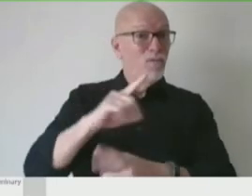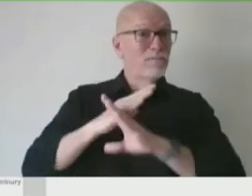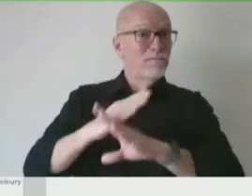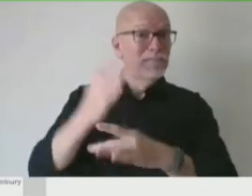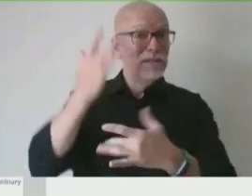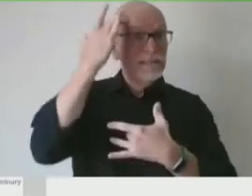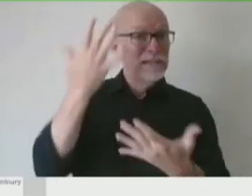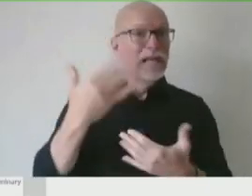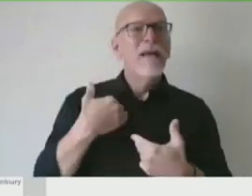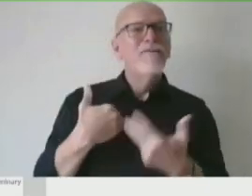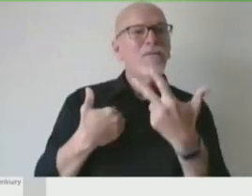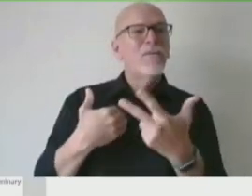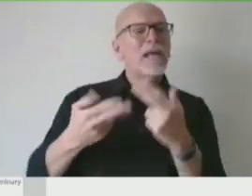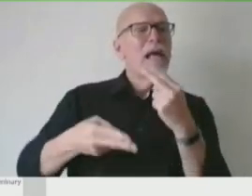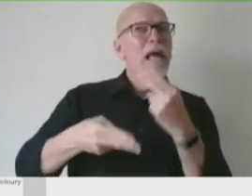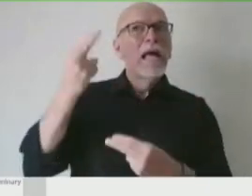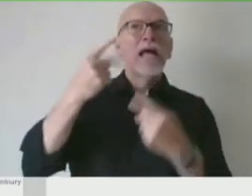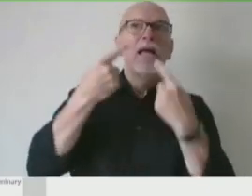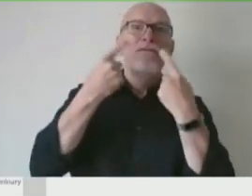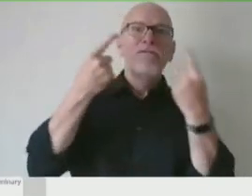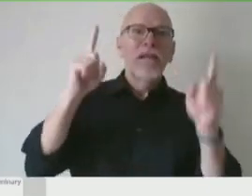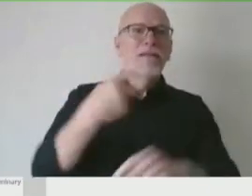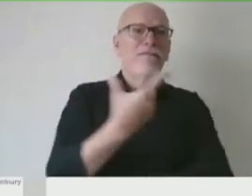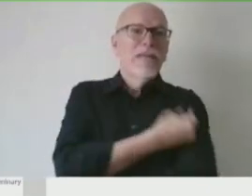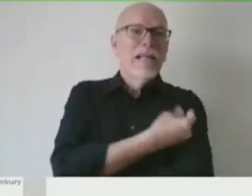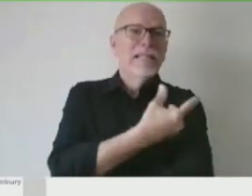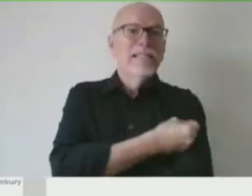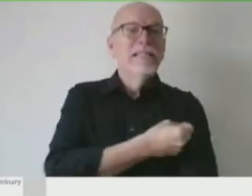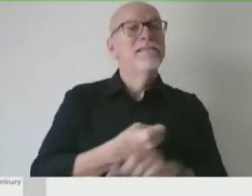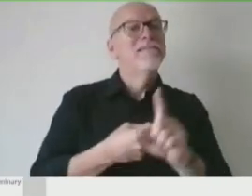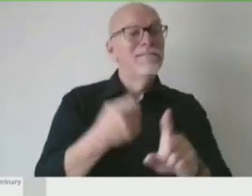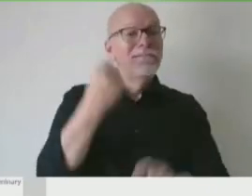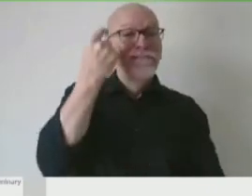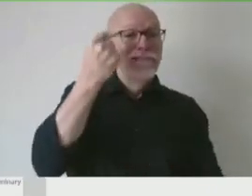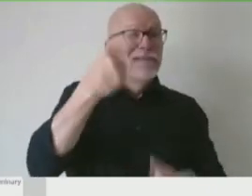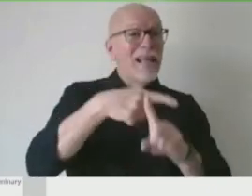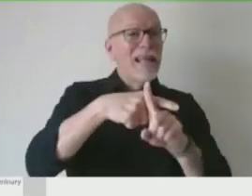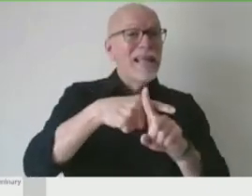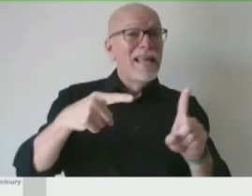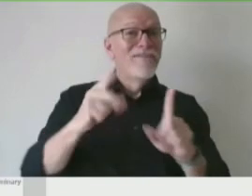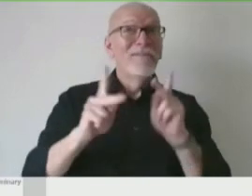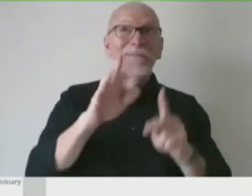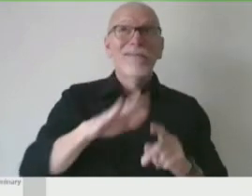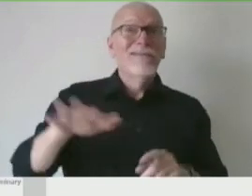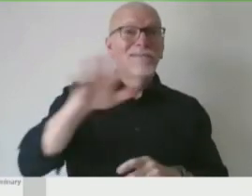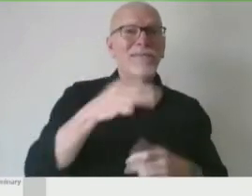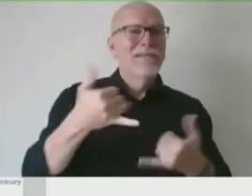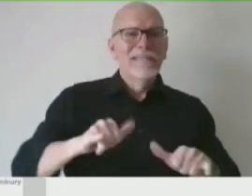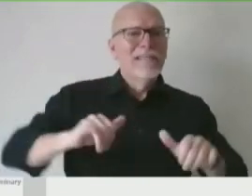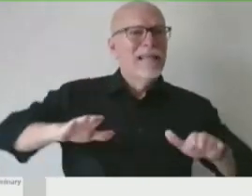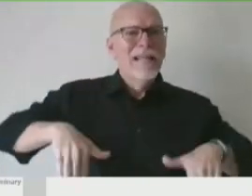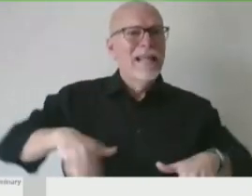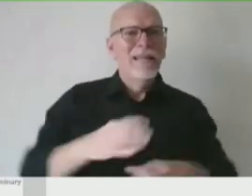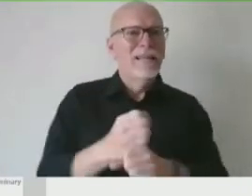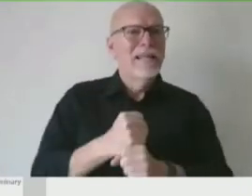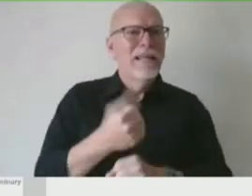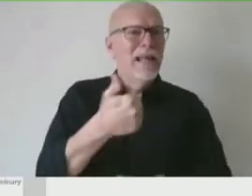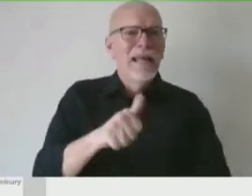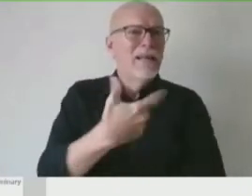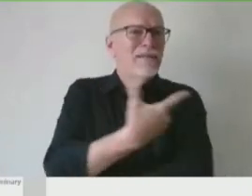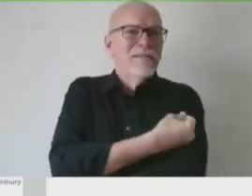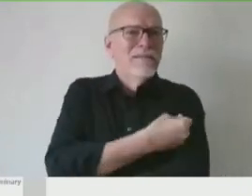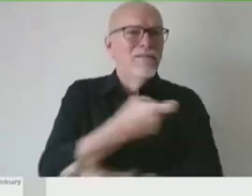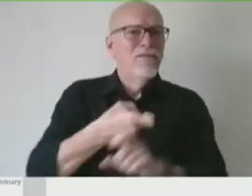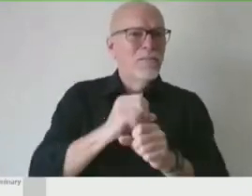of 3 highly effective vaccines. But almost half of eligible Hoosiers still have not received a single dose of a